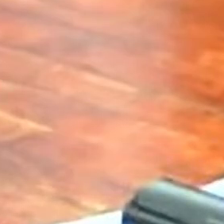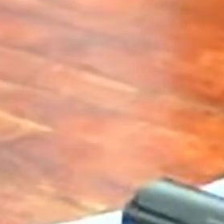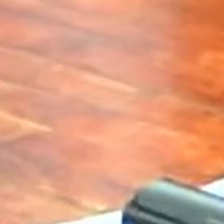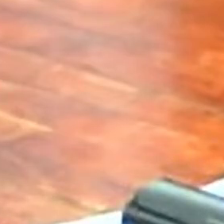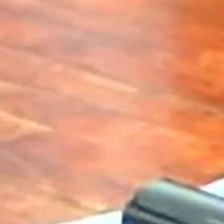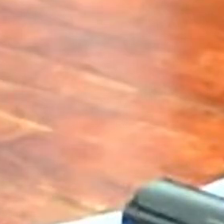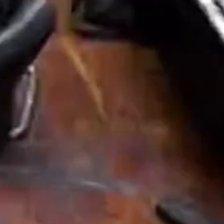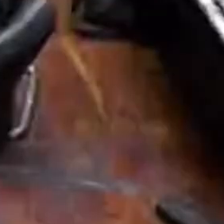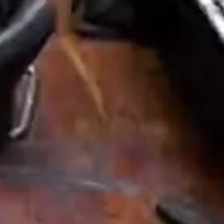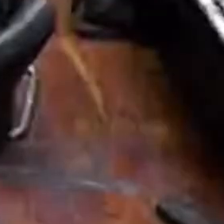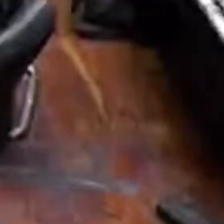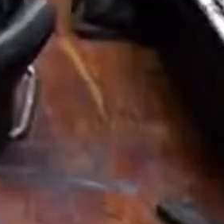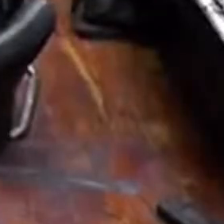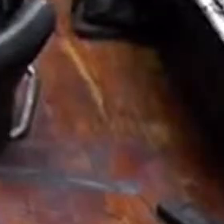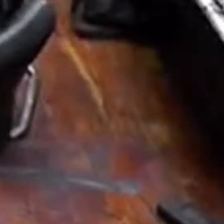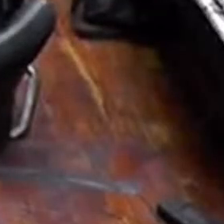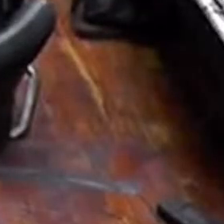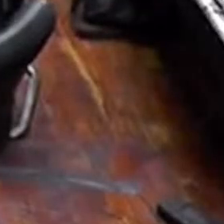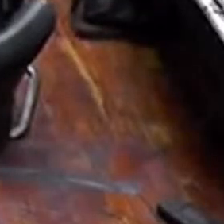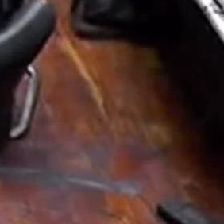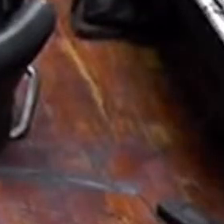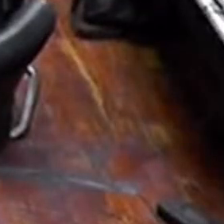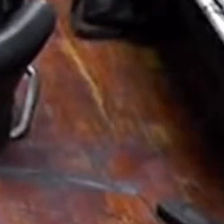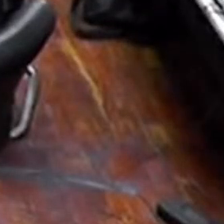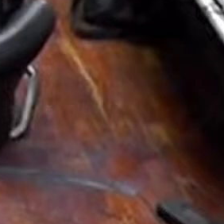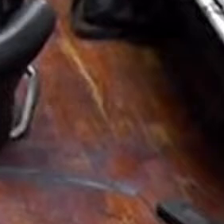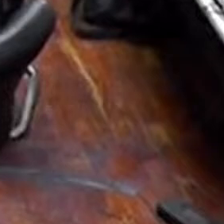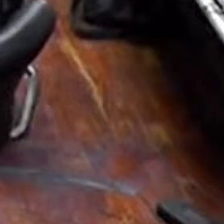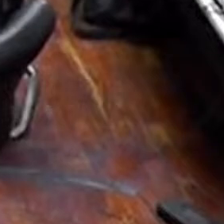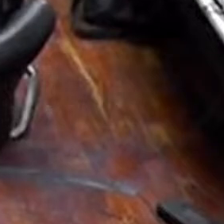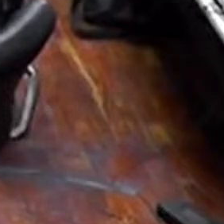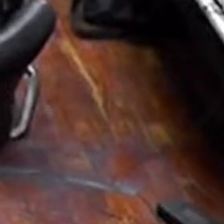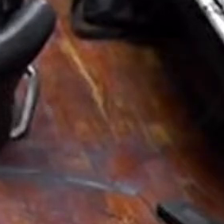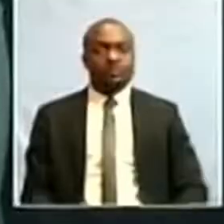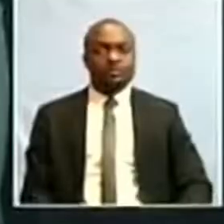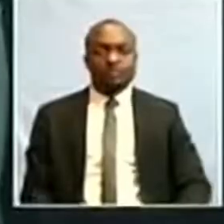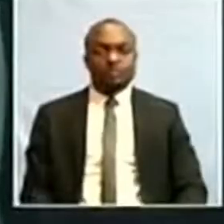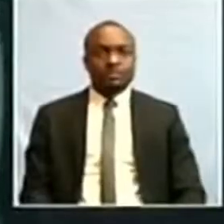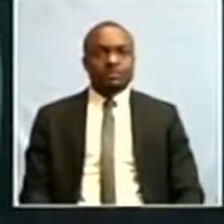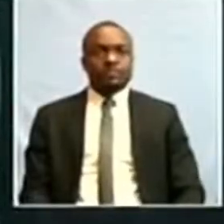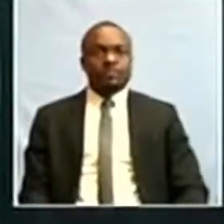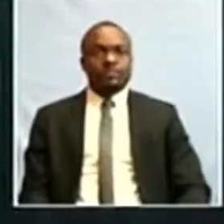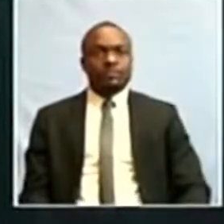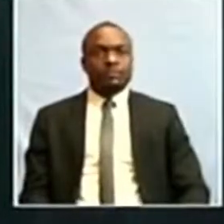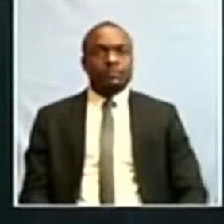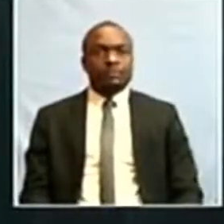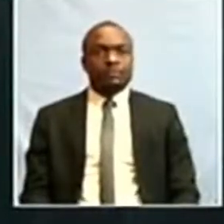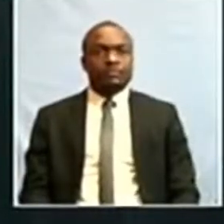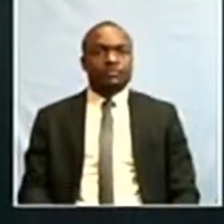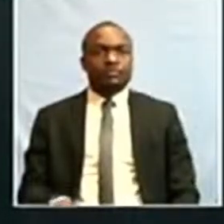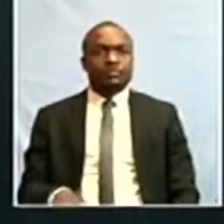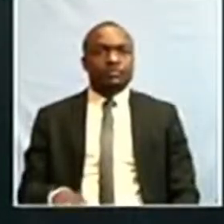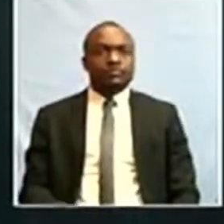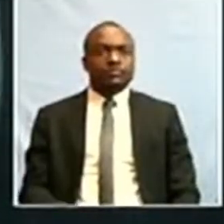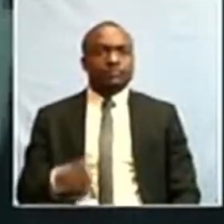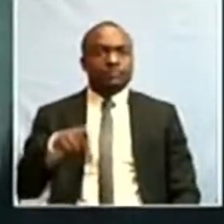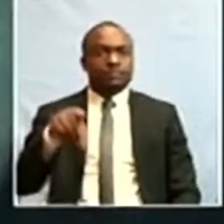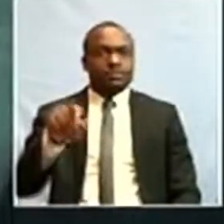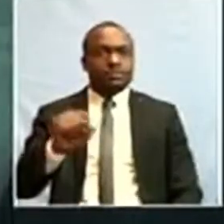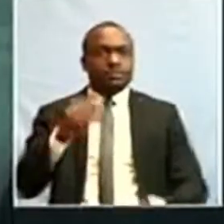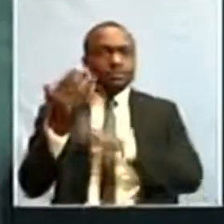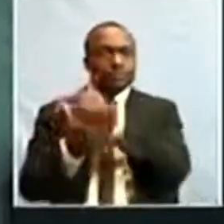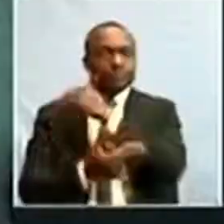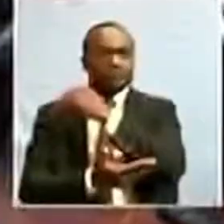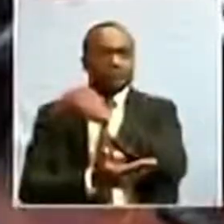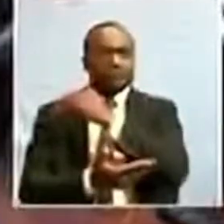Thank you, Madam Chairperson. My name is Jonathan Daka, Member of Parliament for Chadiza Constituency in Eastern Province. PS, with your team, you are most welcome.